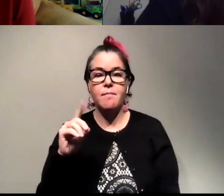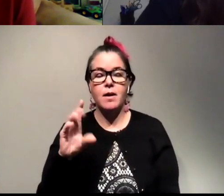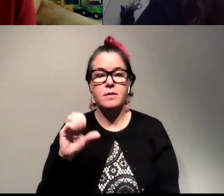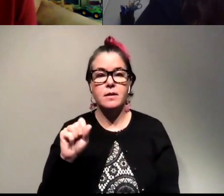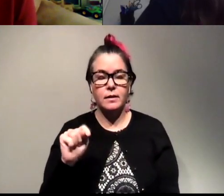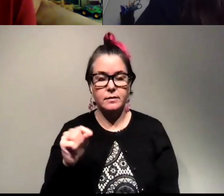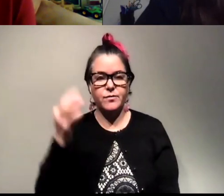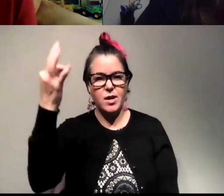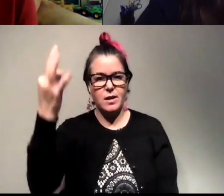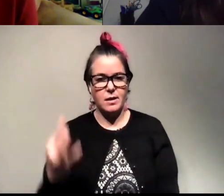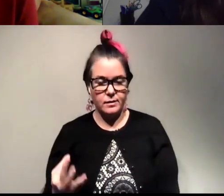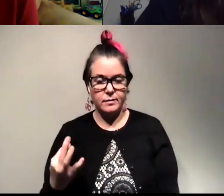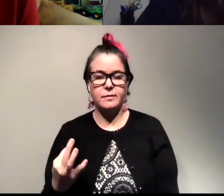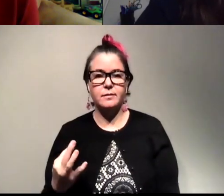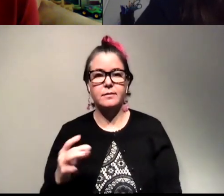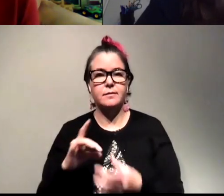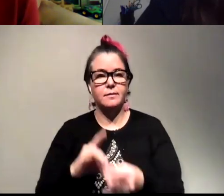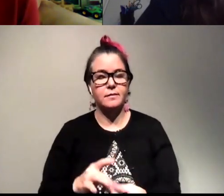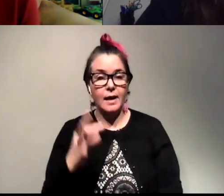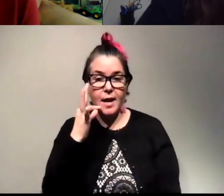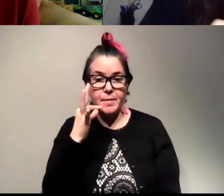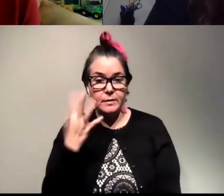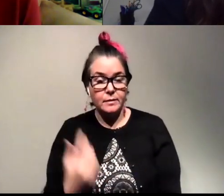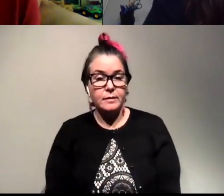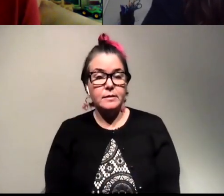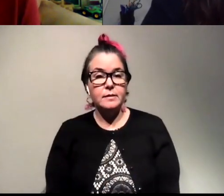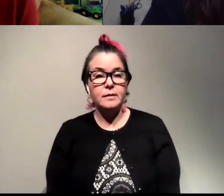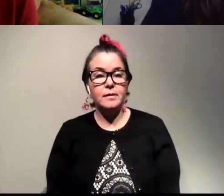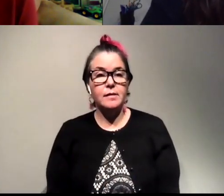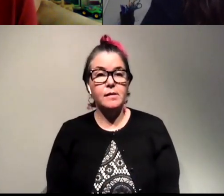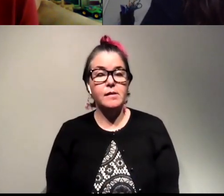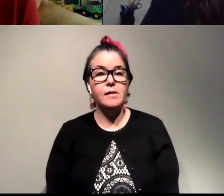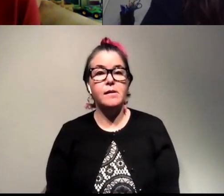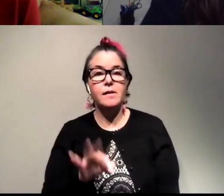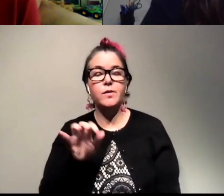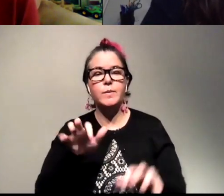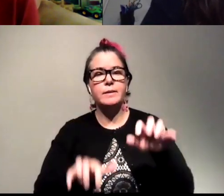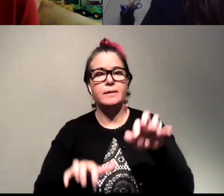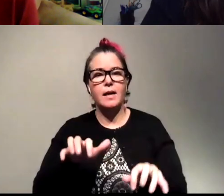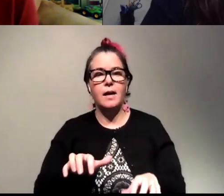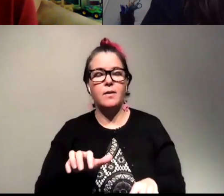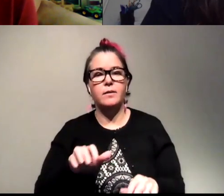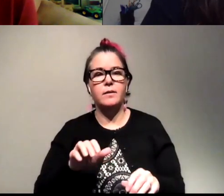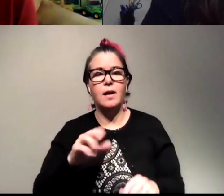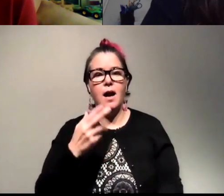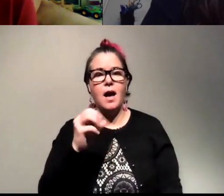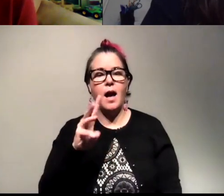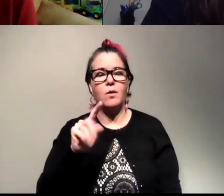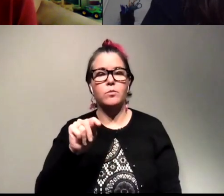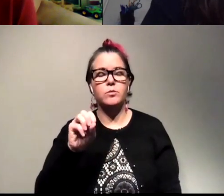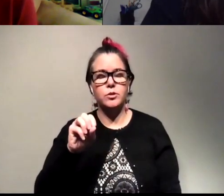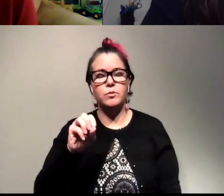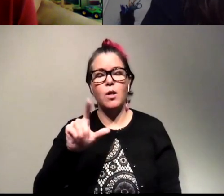every Friday about cannabis. And so if you type in how to launch an